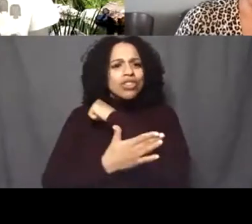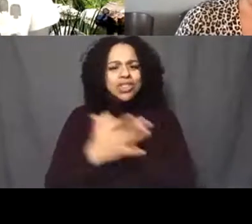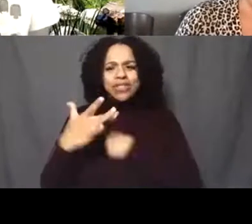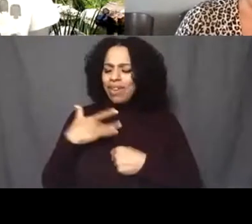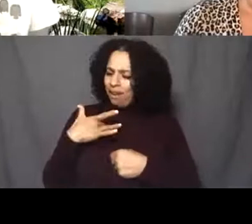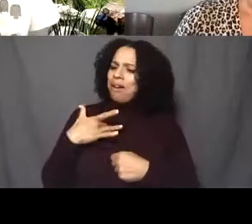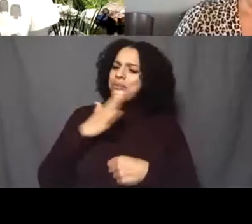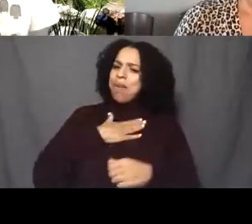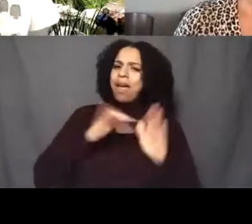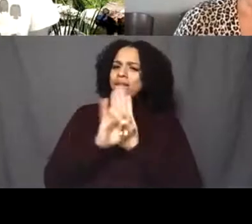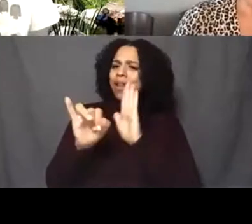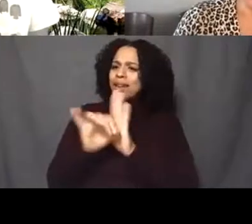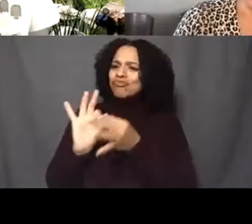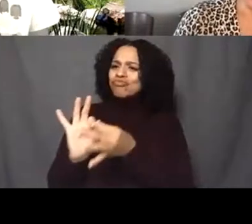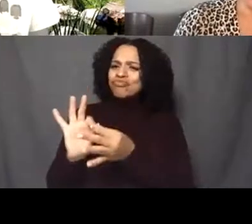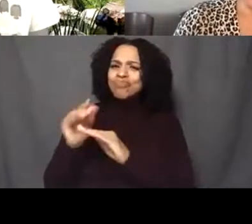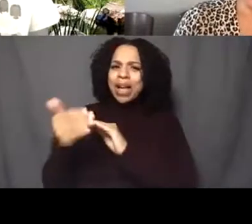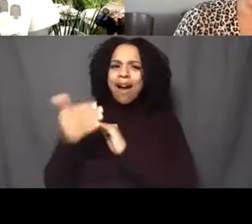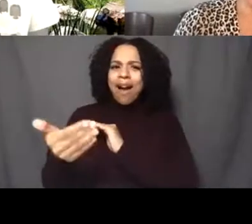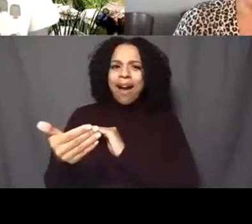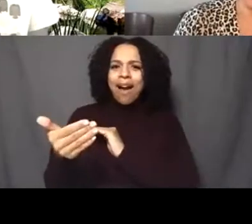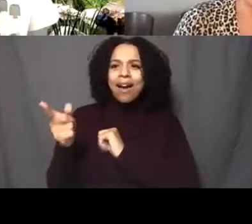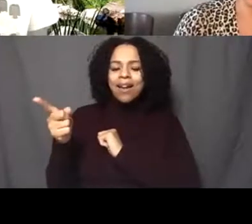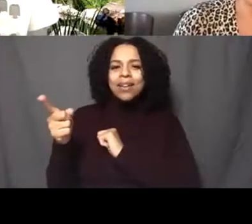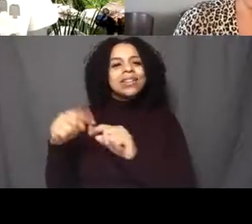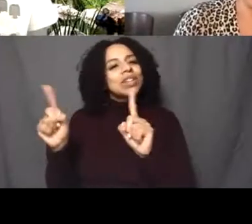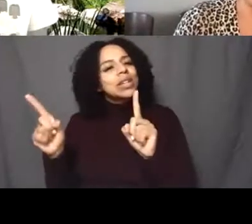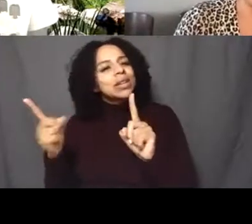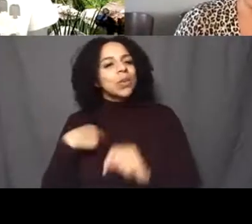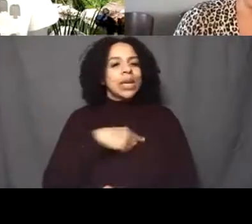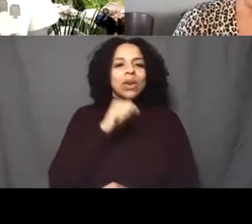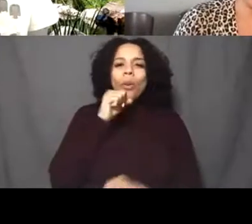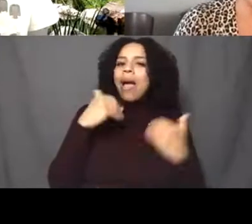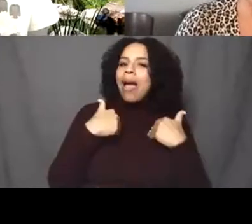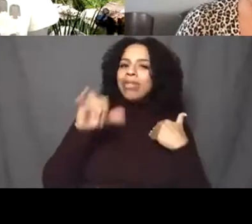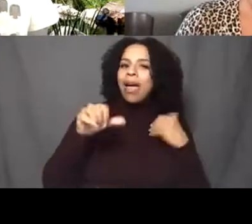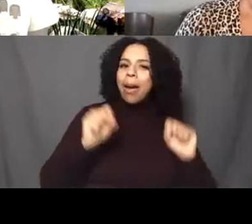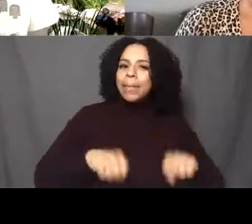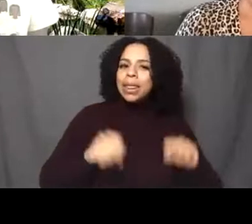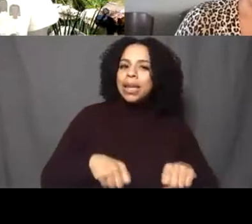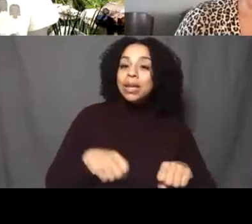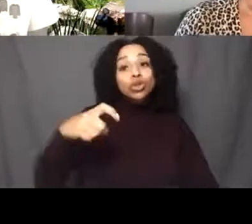had that ability, but we should. And we shouldn't actually cede that identity